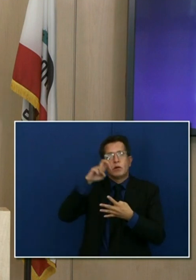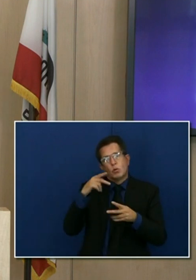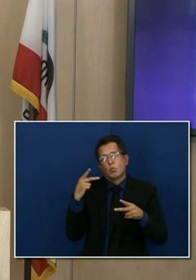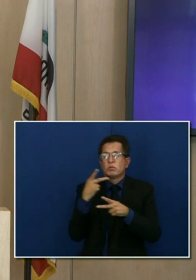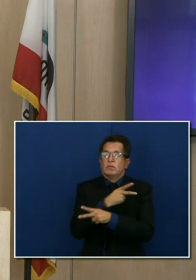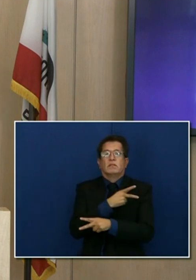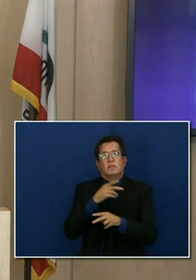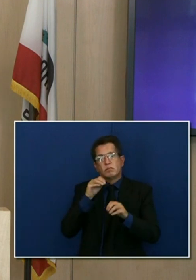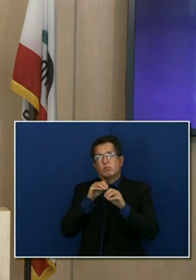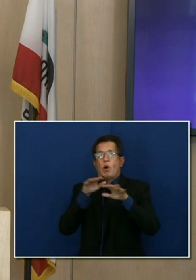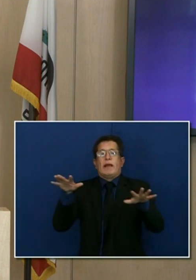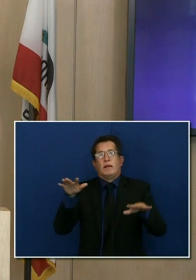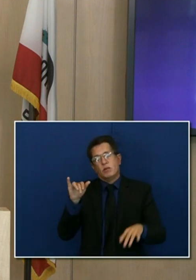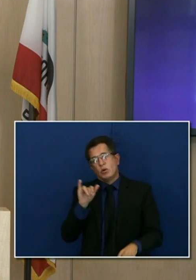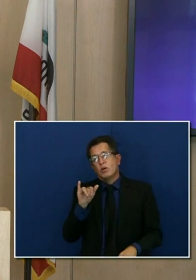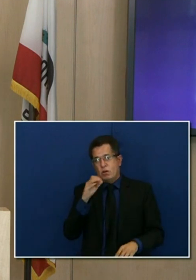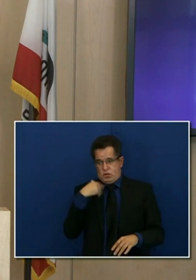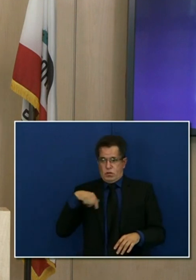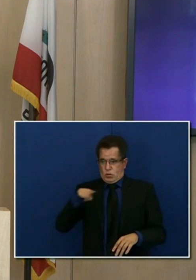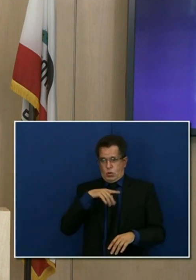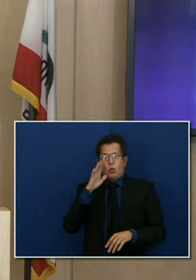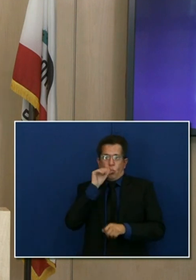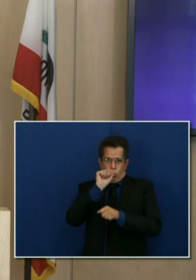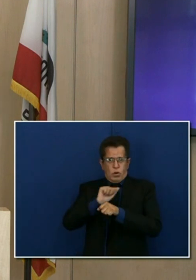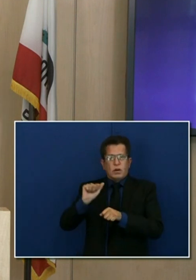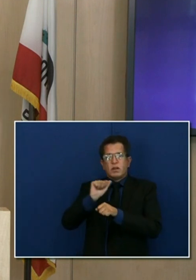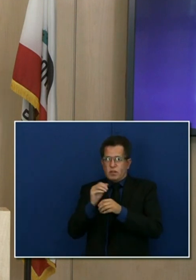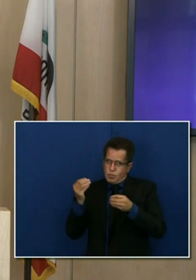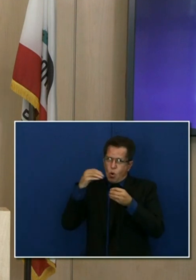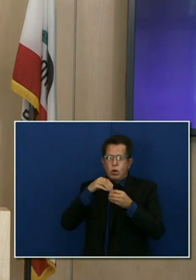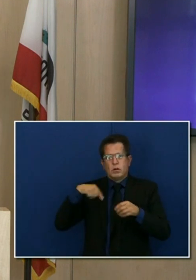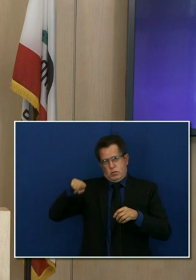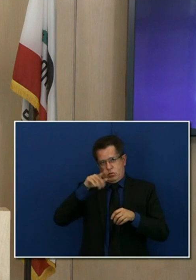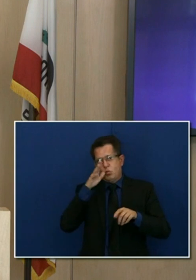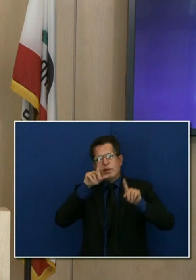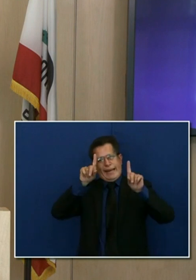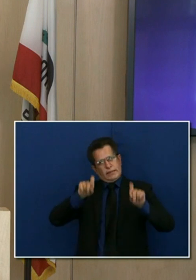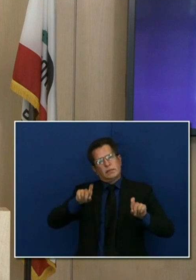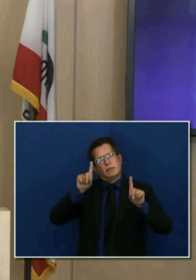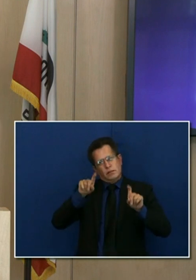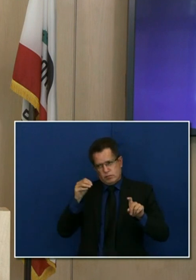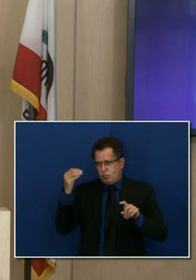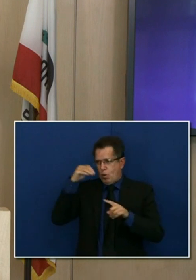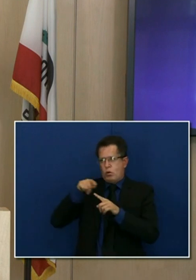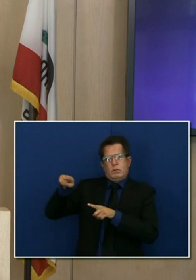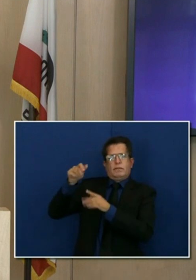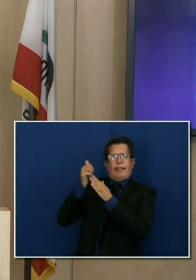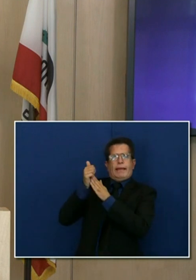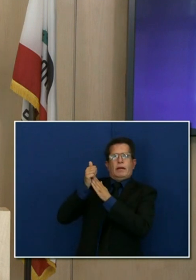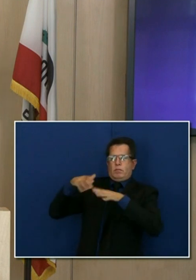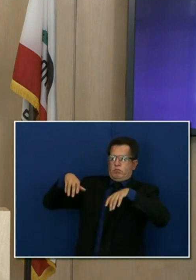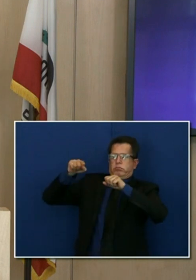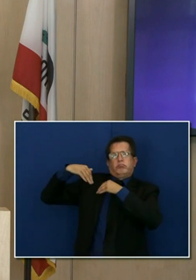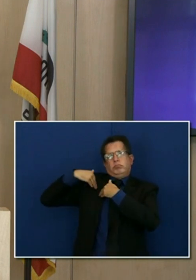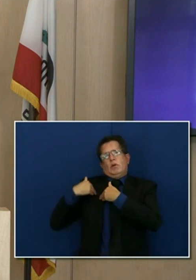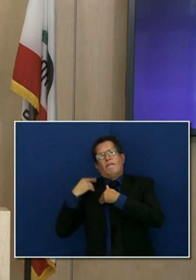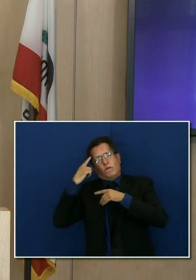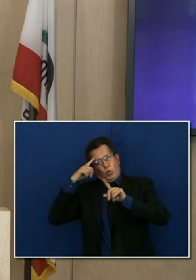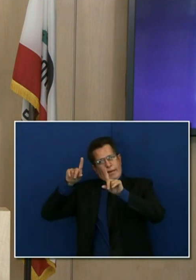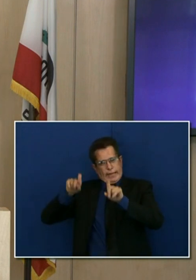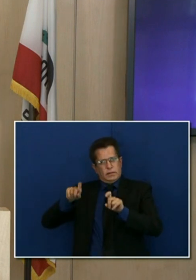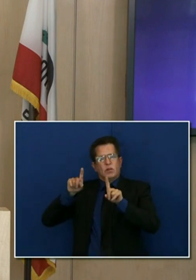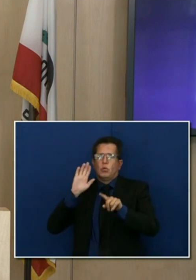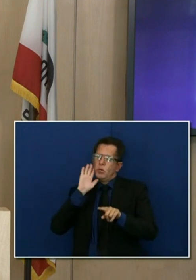will continue to work. Our testing folks will continue to do incredible work, leaders in the state in increasing testing, and